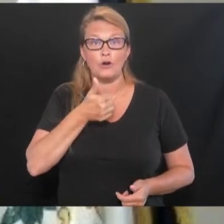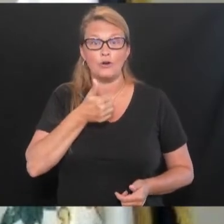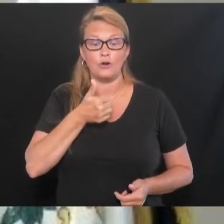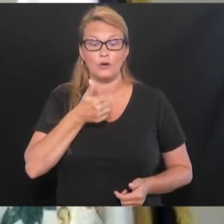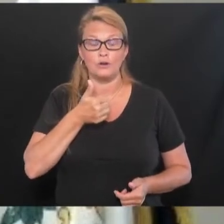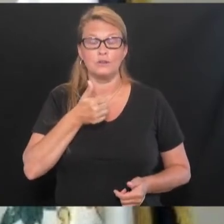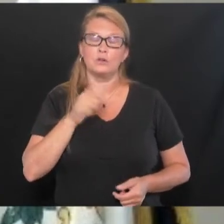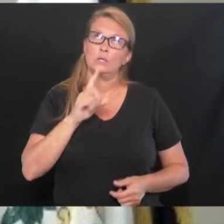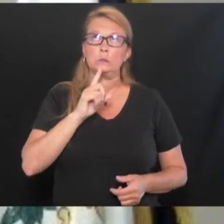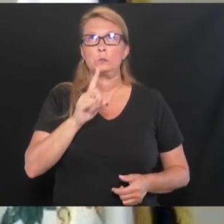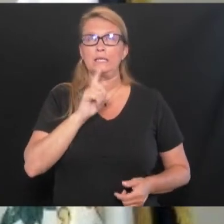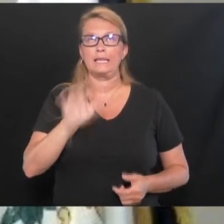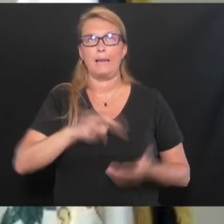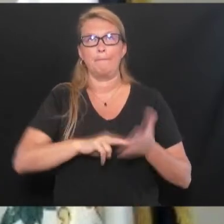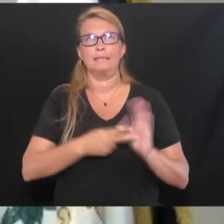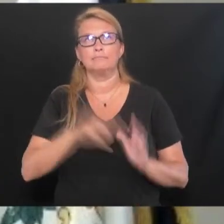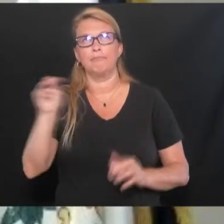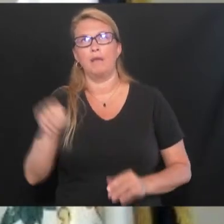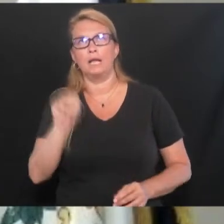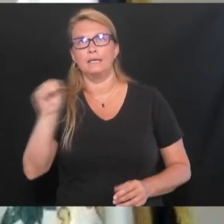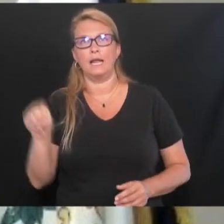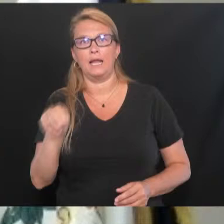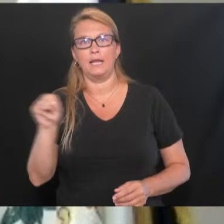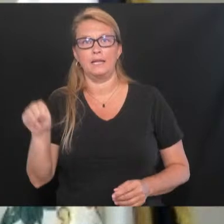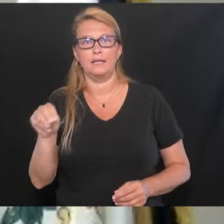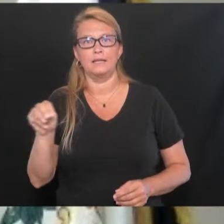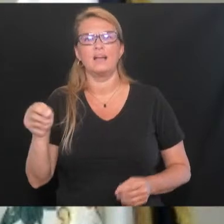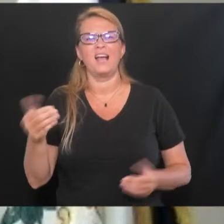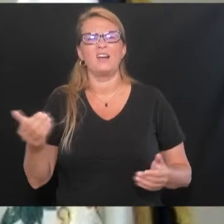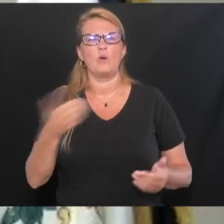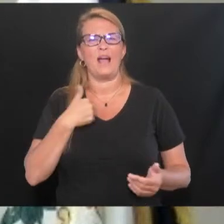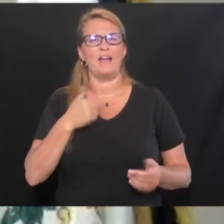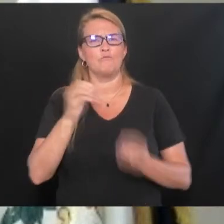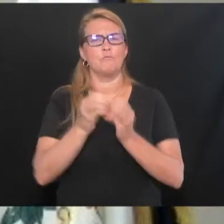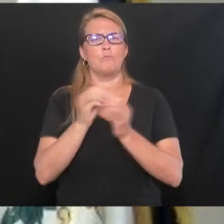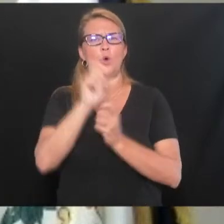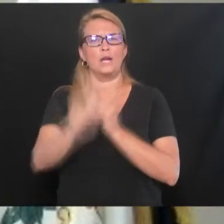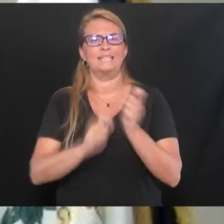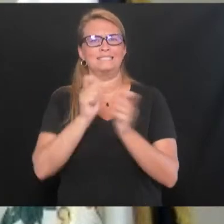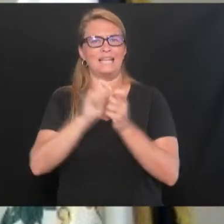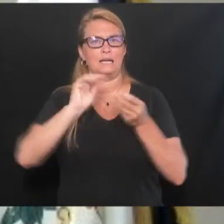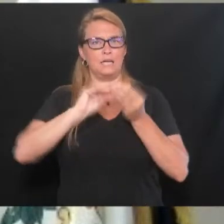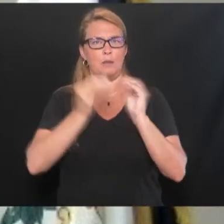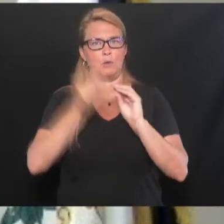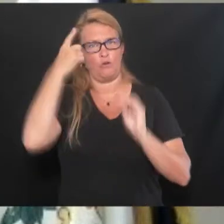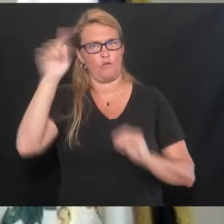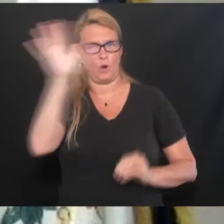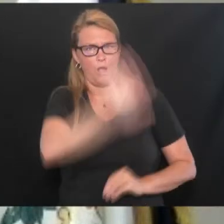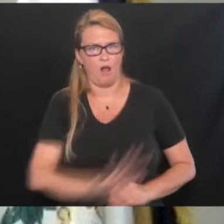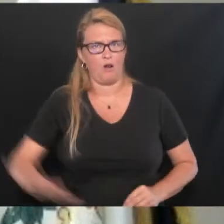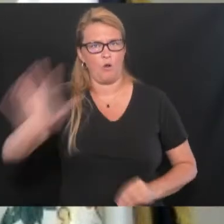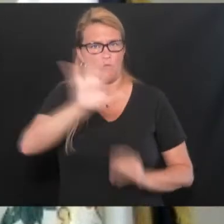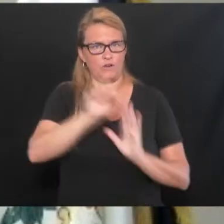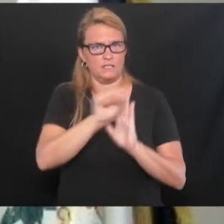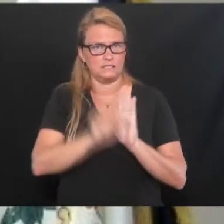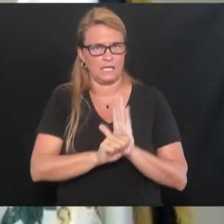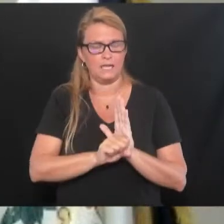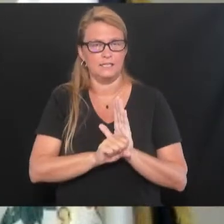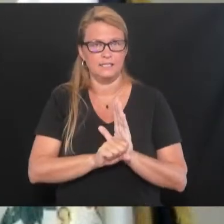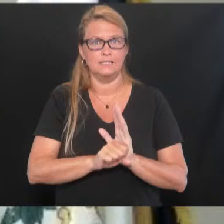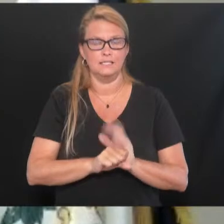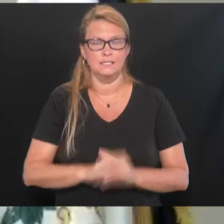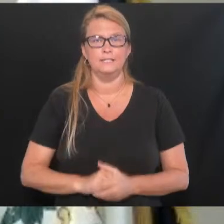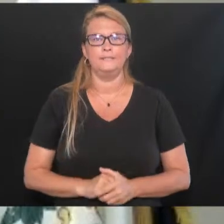it'll be Monday's update, better case counts from around the state. So some of you counties, if you see your numbers off